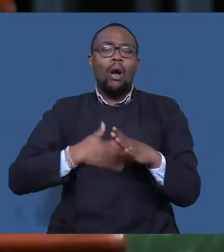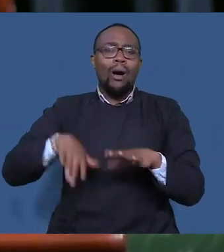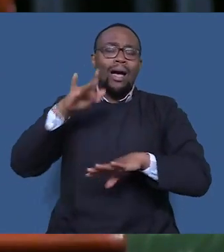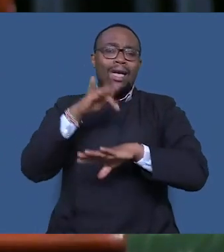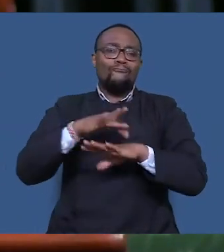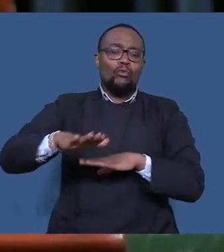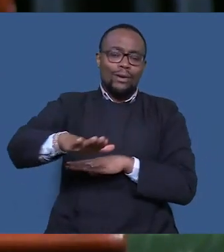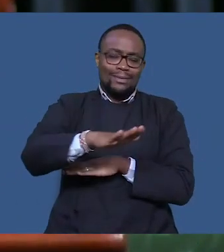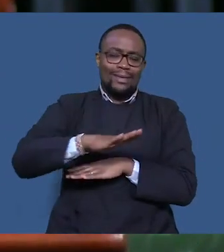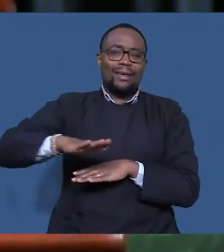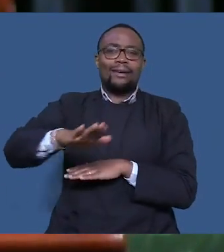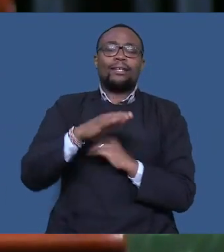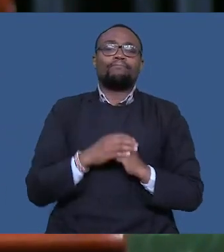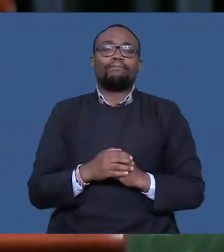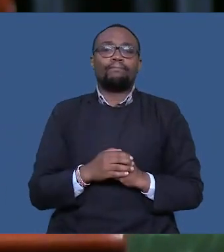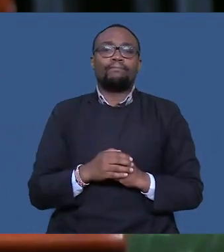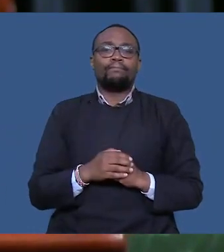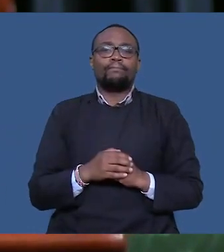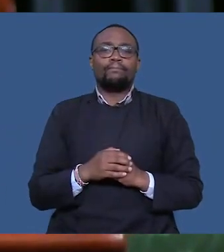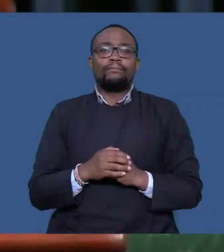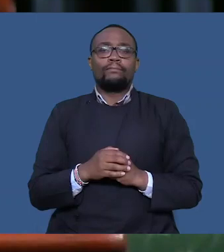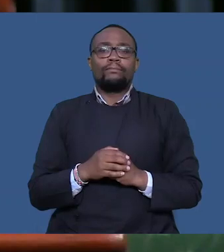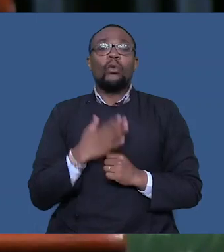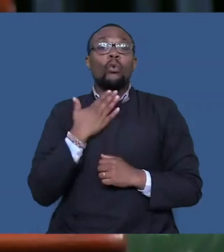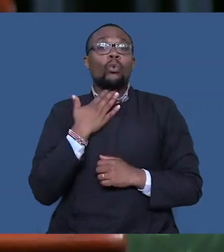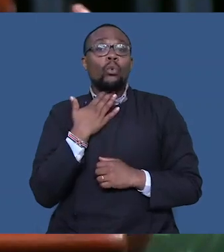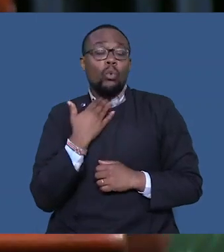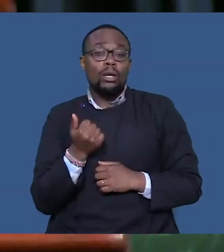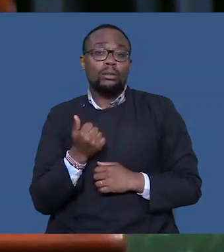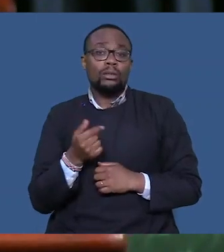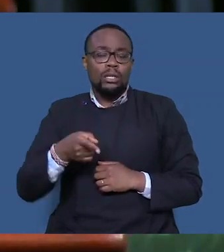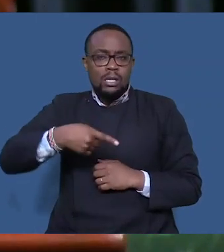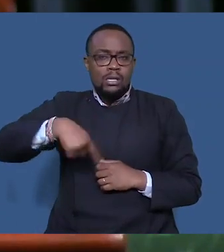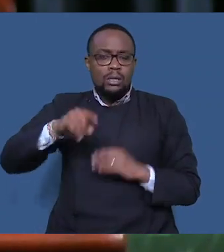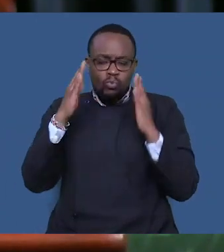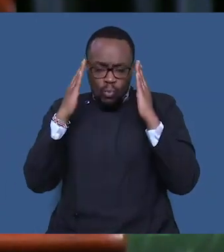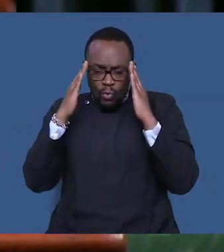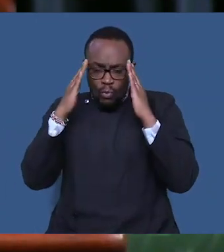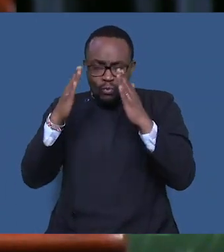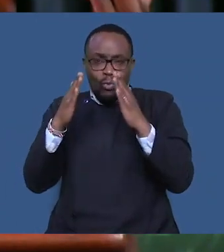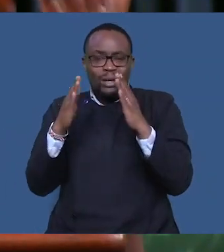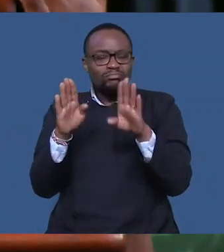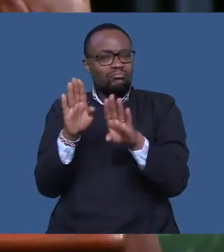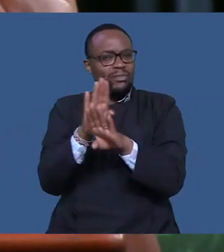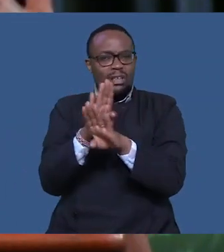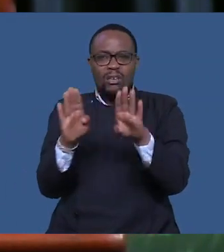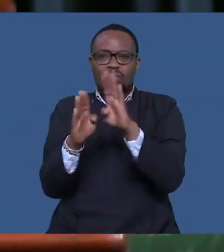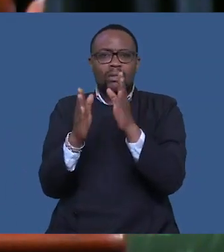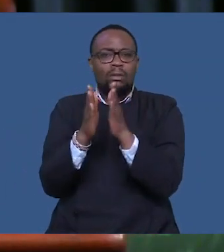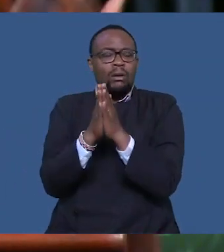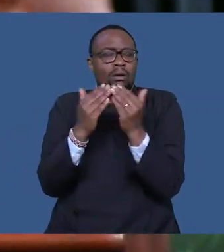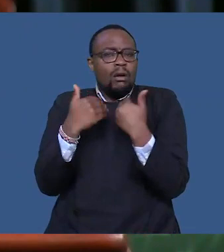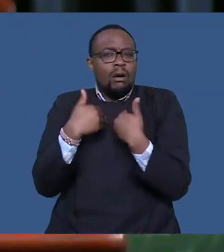influence. Just with that in mind, I just want us to focus on all of that, and just